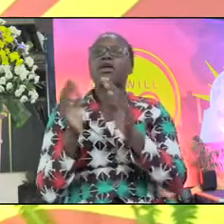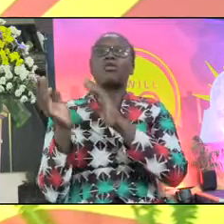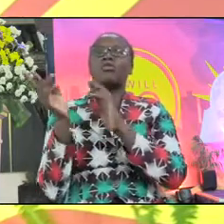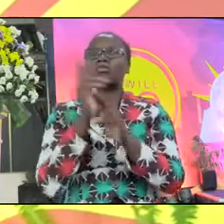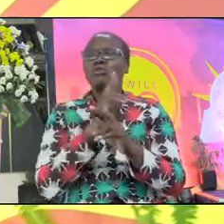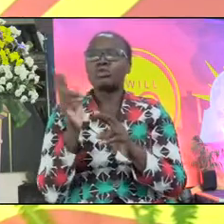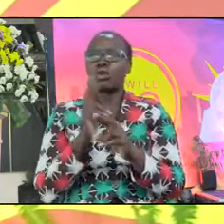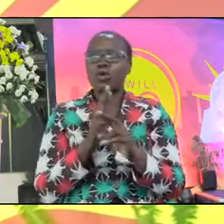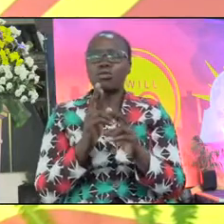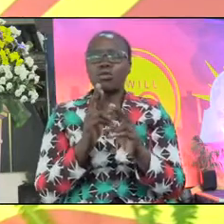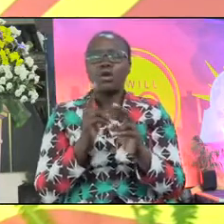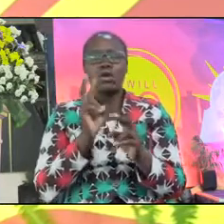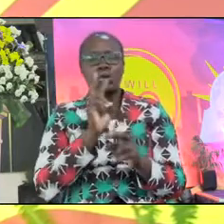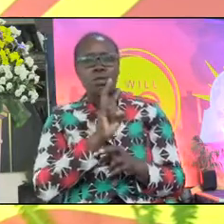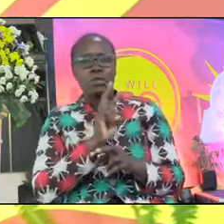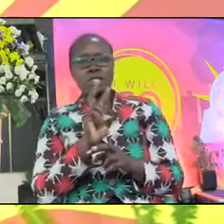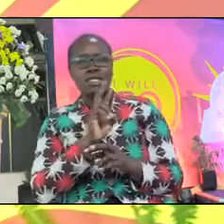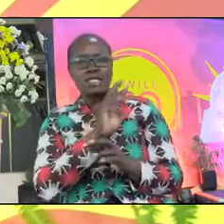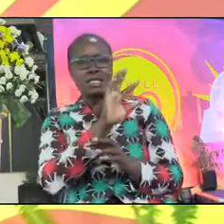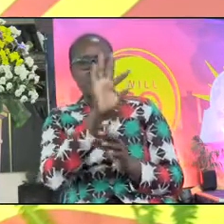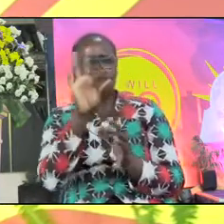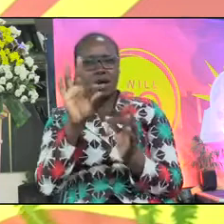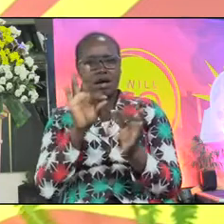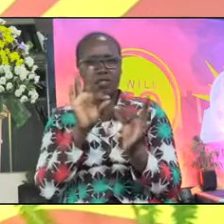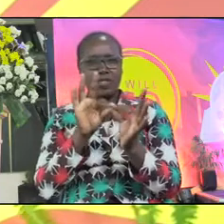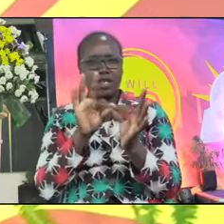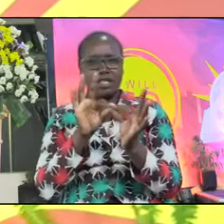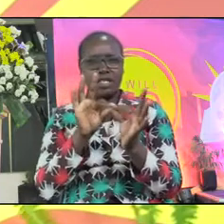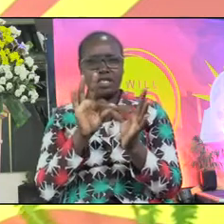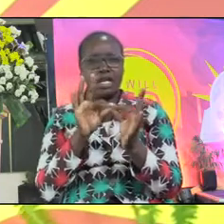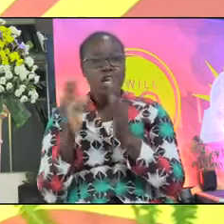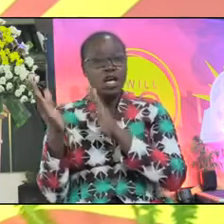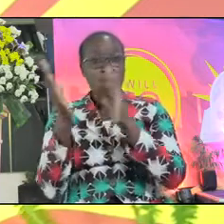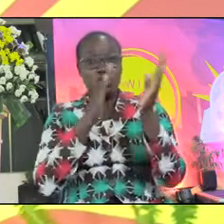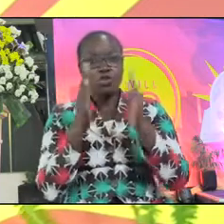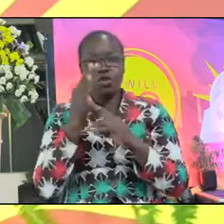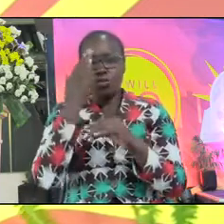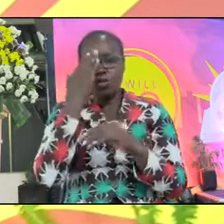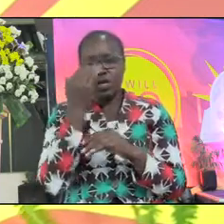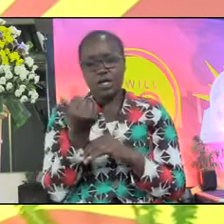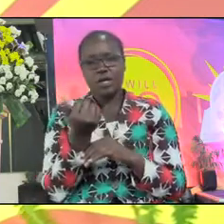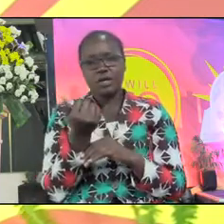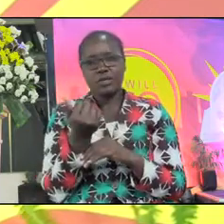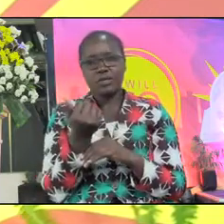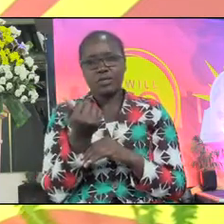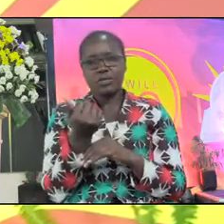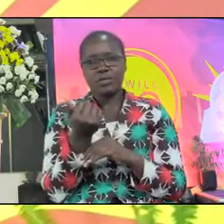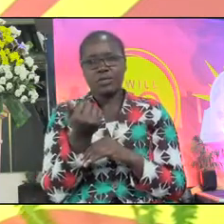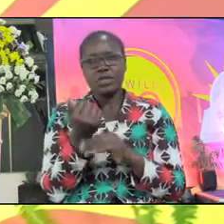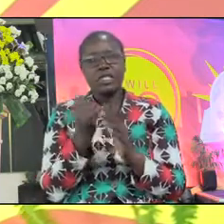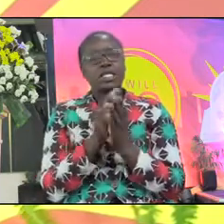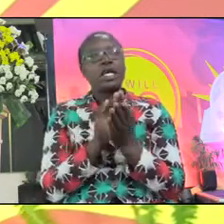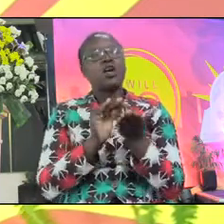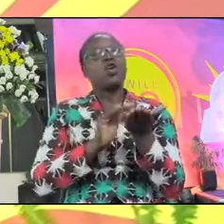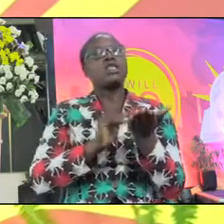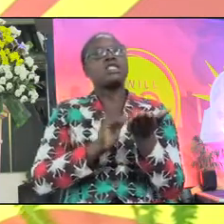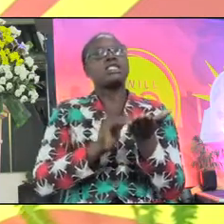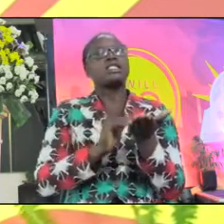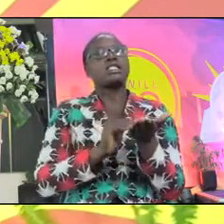was deemed the perfect storm simply because of its